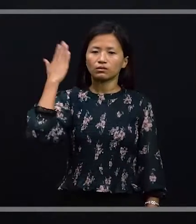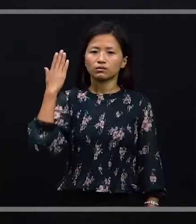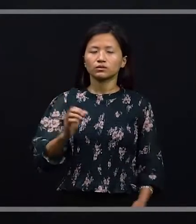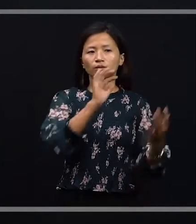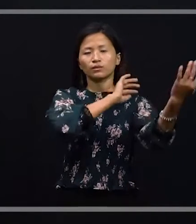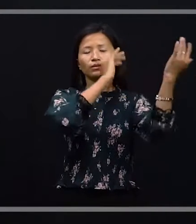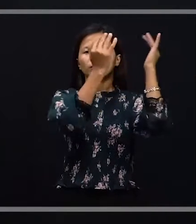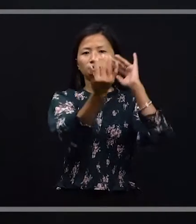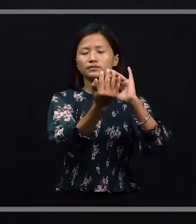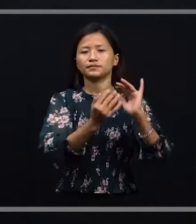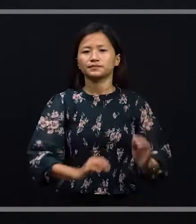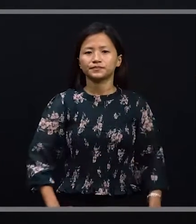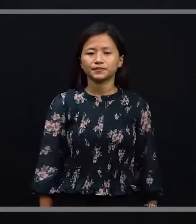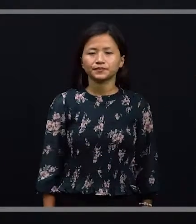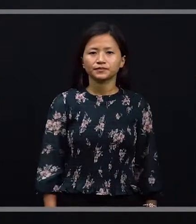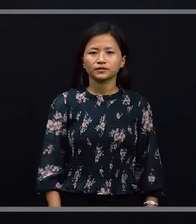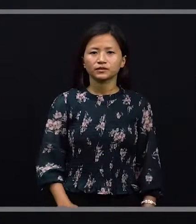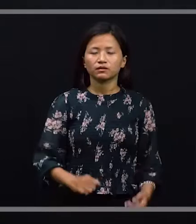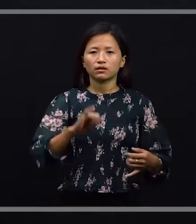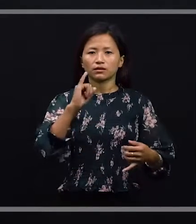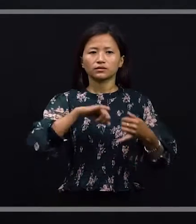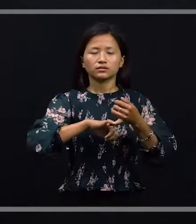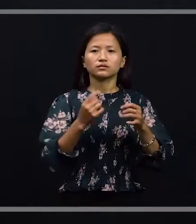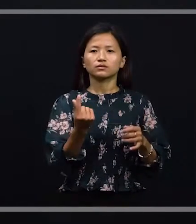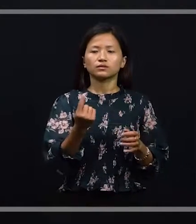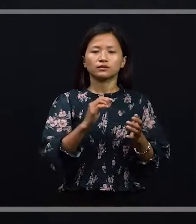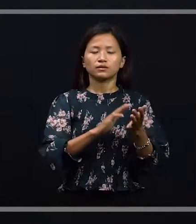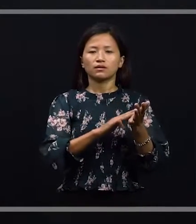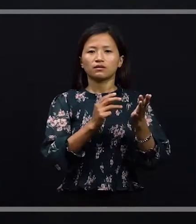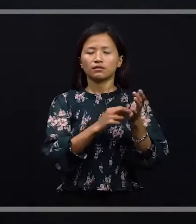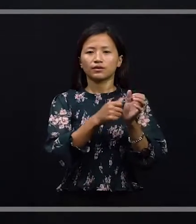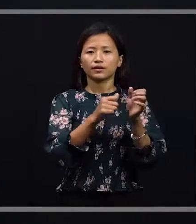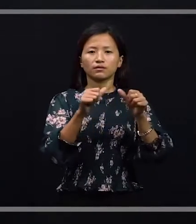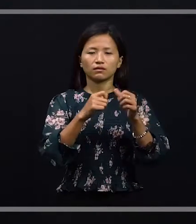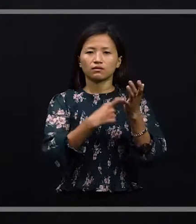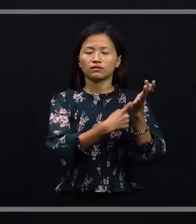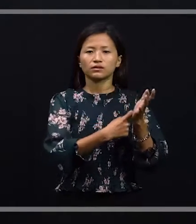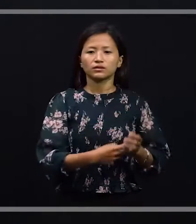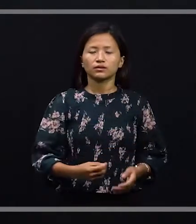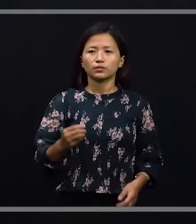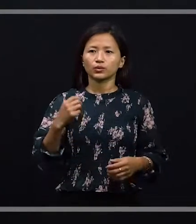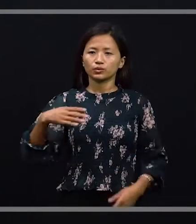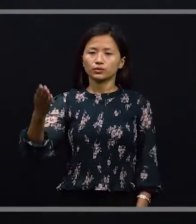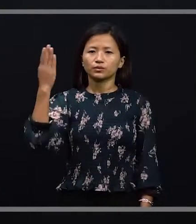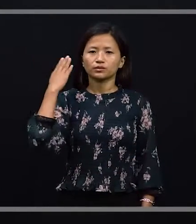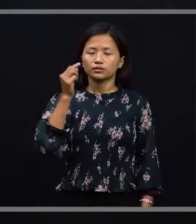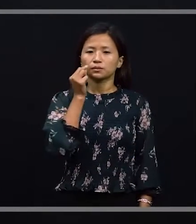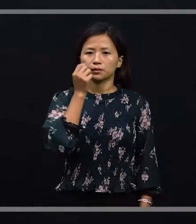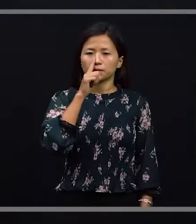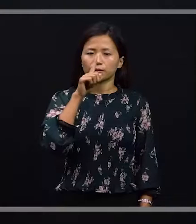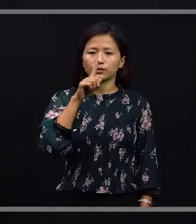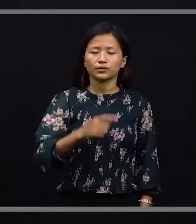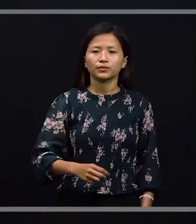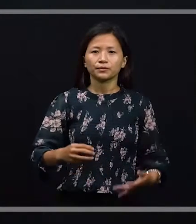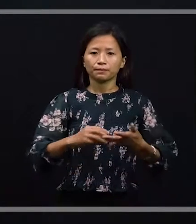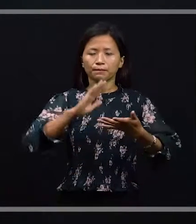world. Okay, so Ishwar Chandra Vidyasagar, he imposed this Video Remarriage Act, and Raja Ram Mohan Roy,